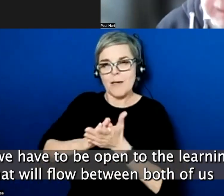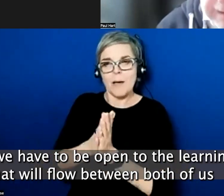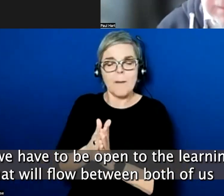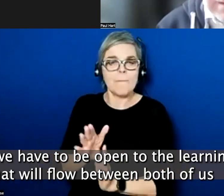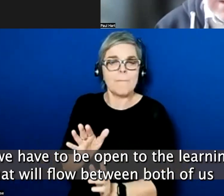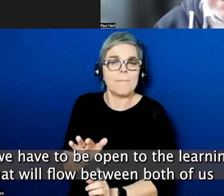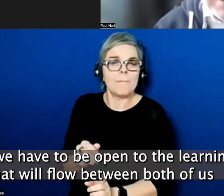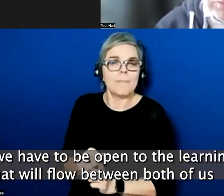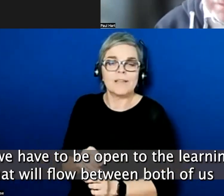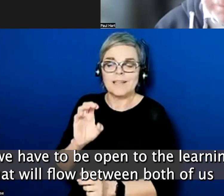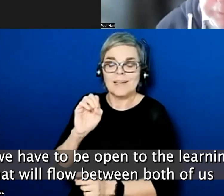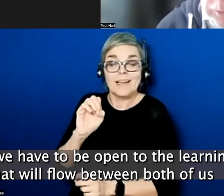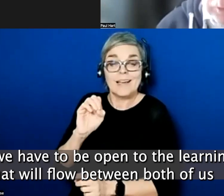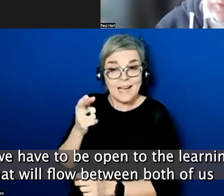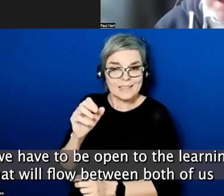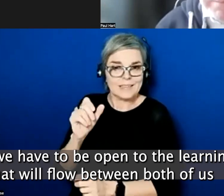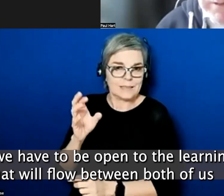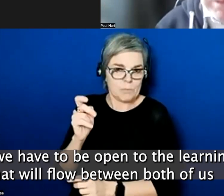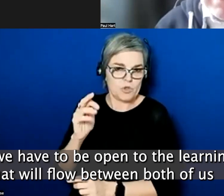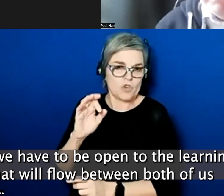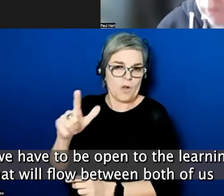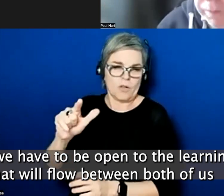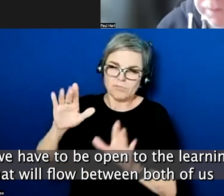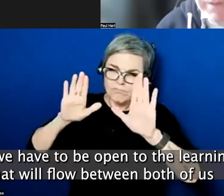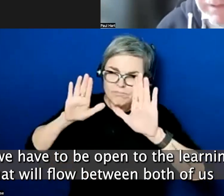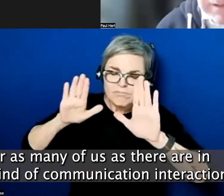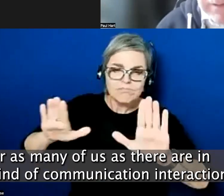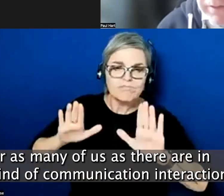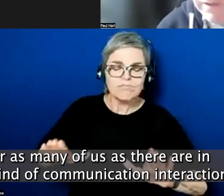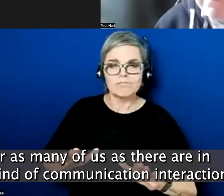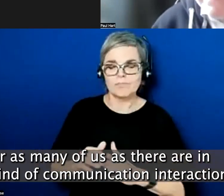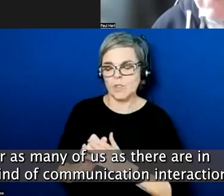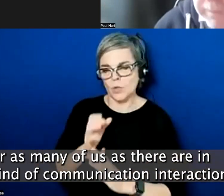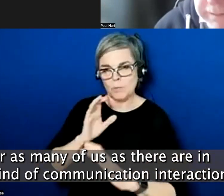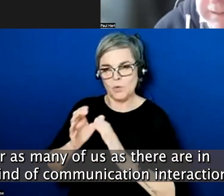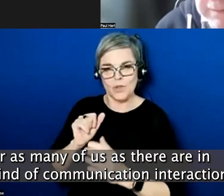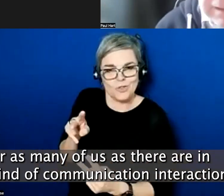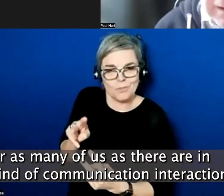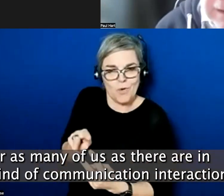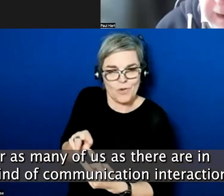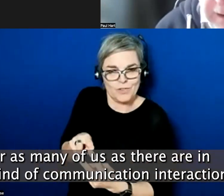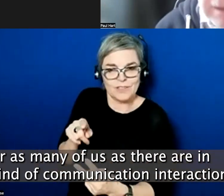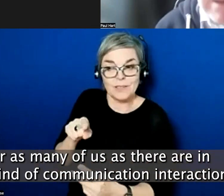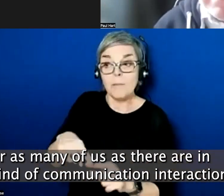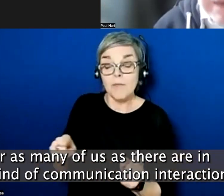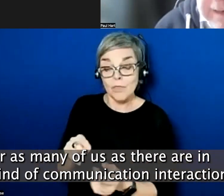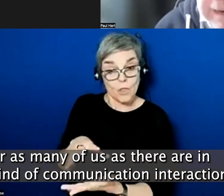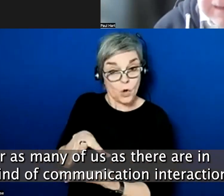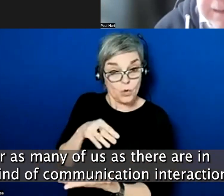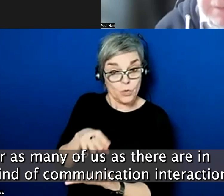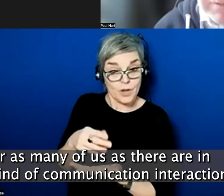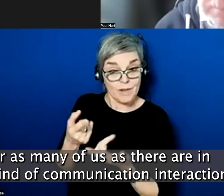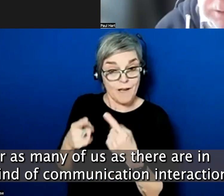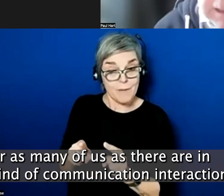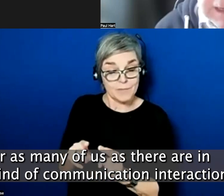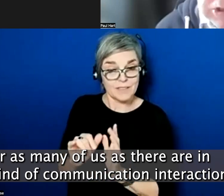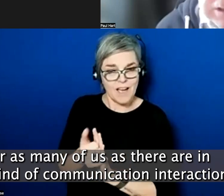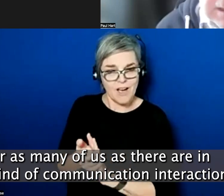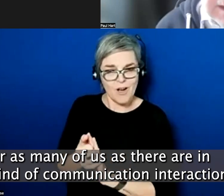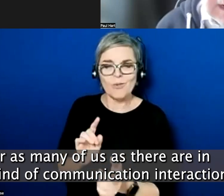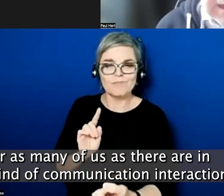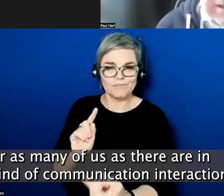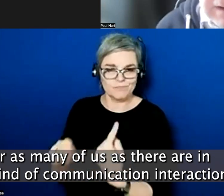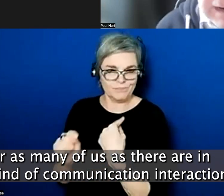the learning that will flow between both of us, or as many of us as there are in any kind of